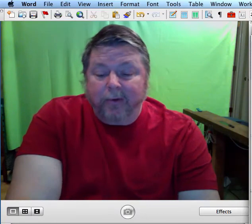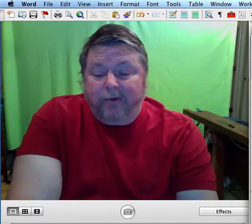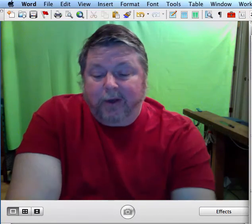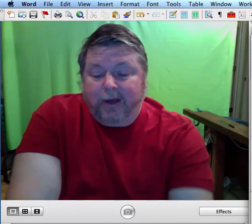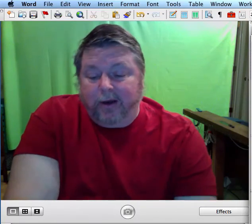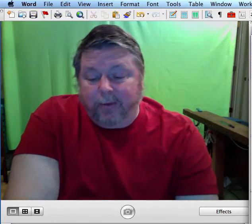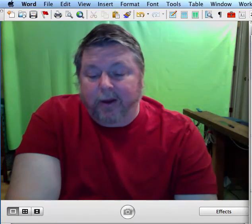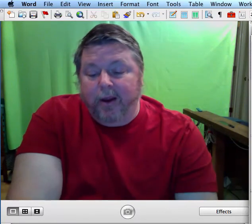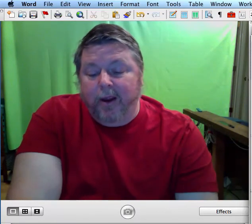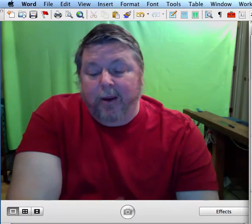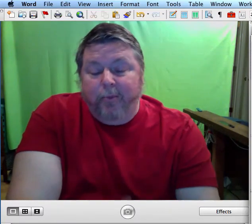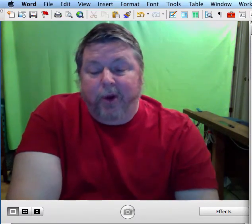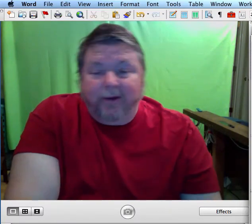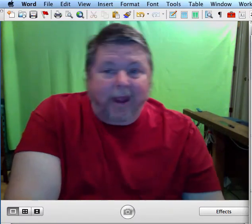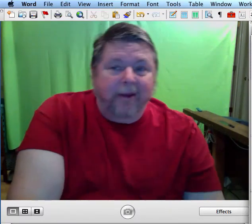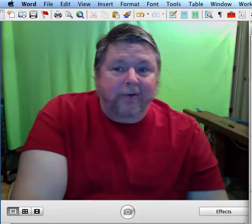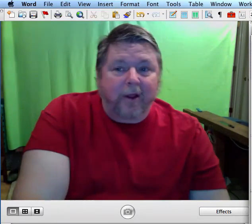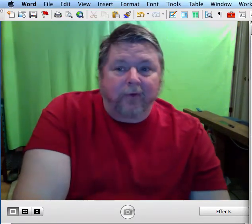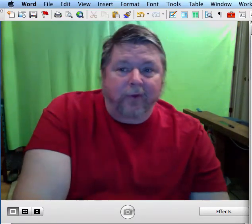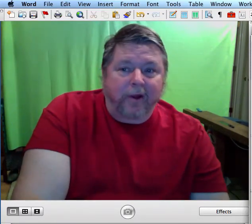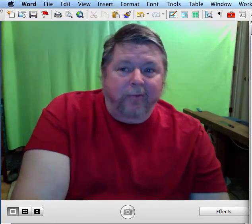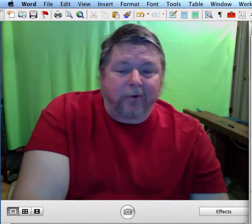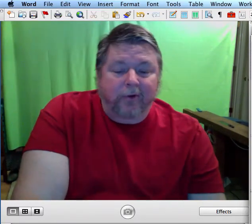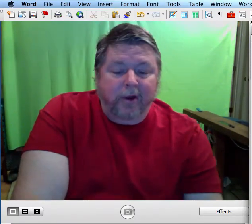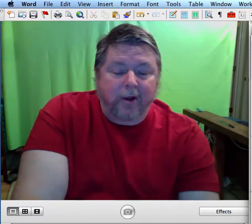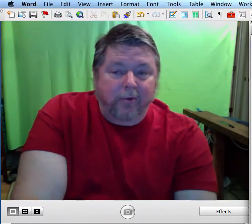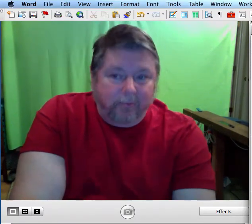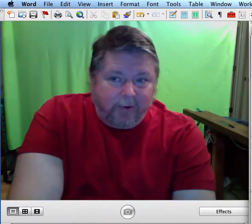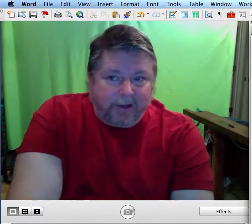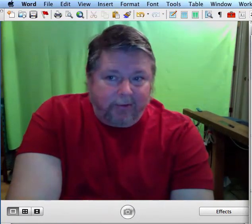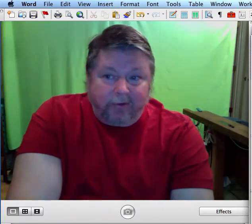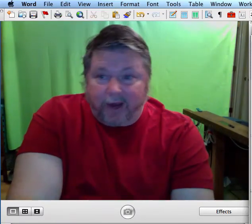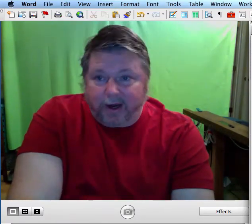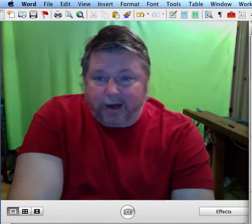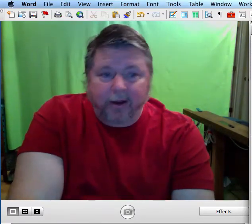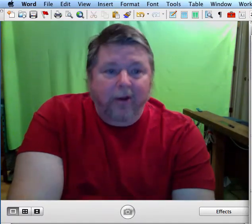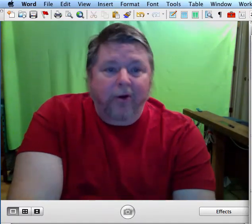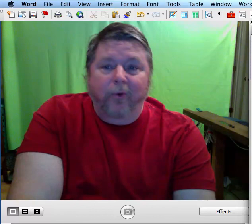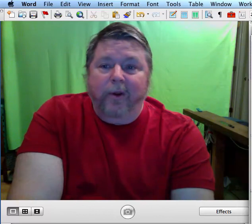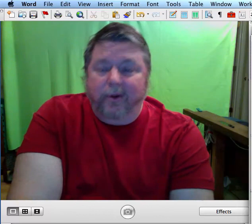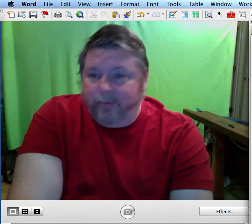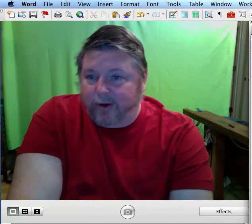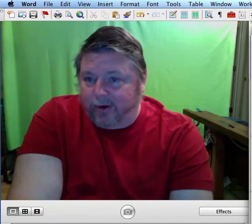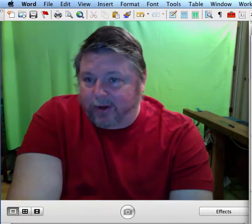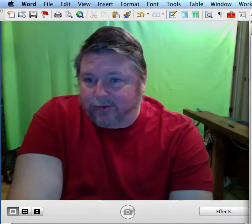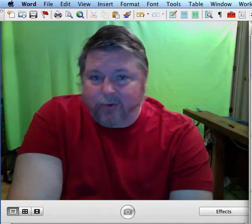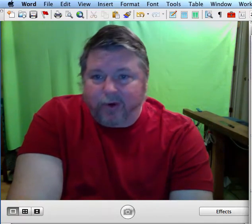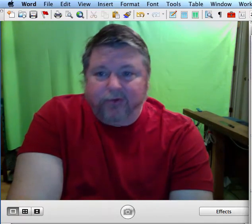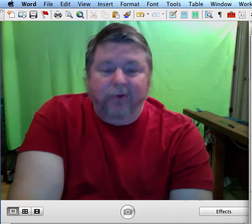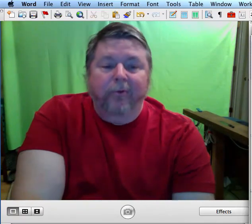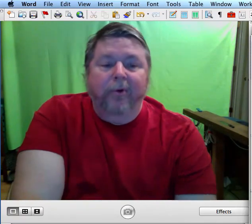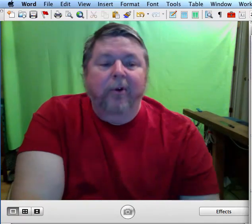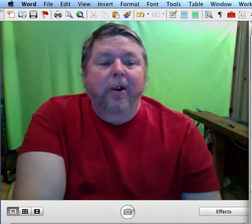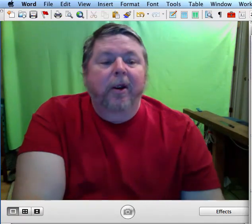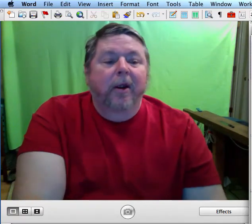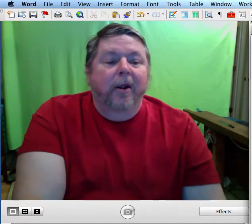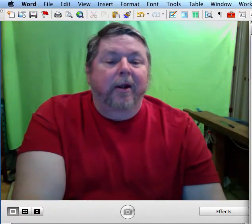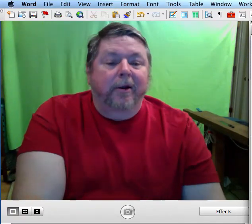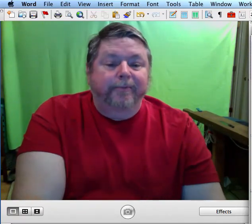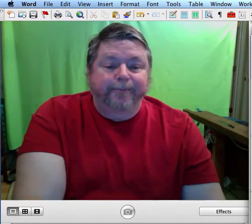documents that needed to be put into ASL for the deaf person to know what they were signing or what their medical history questions were?